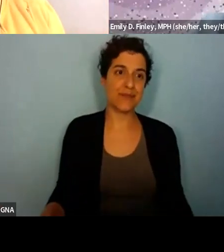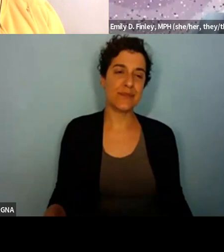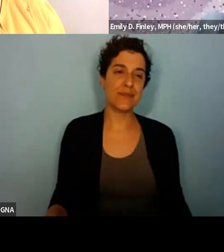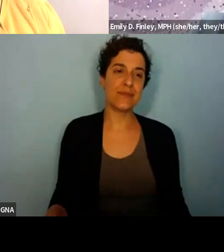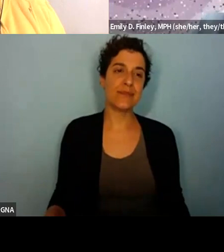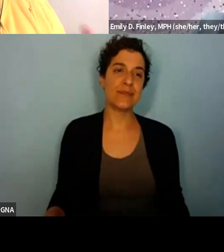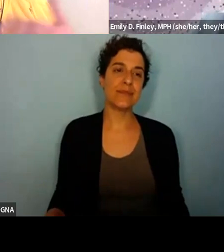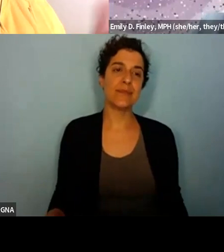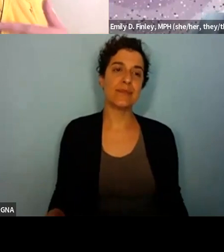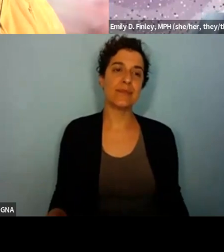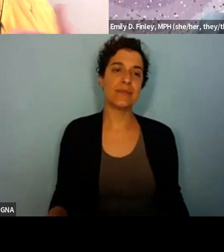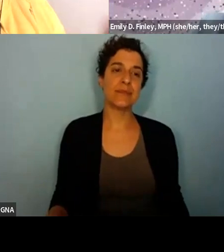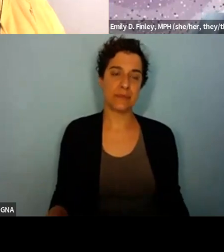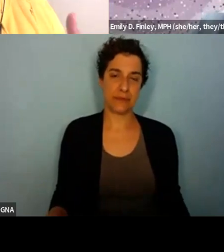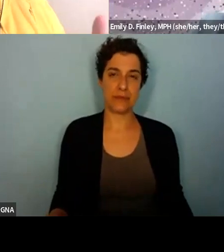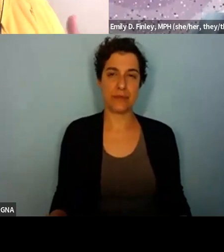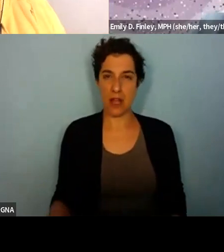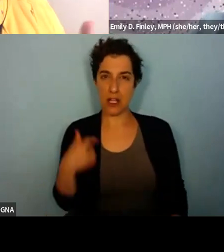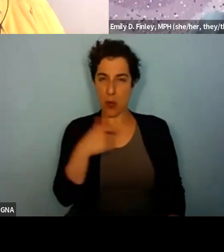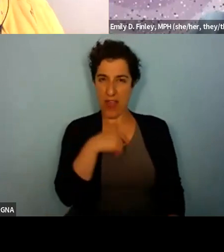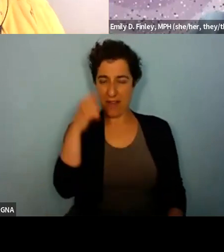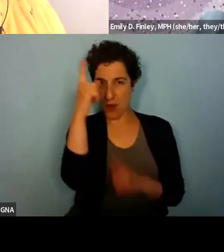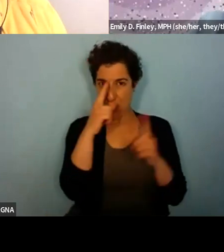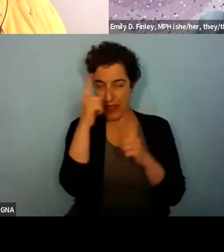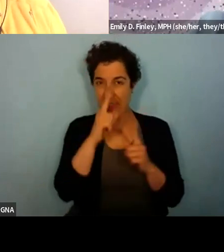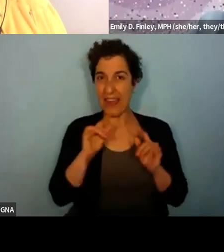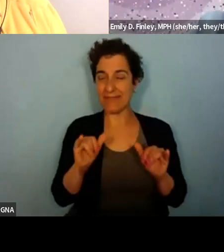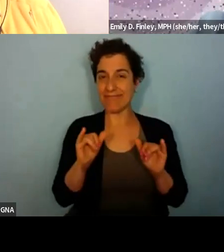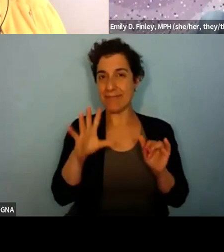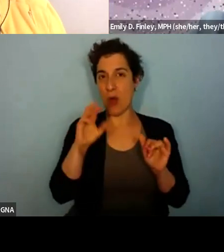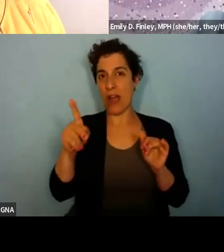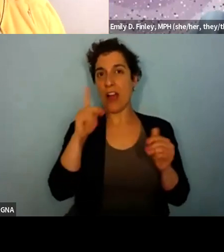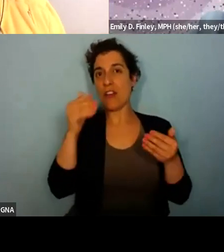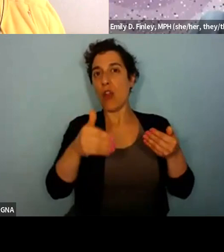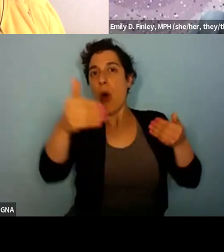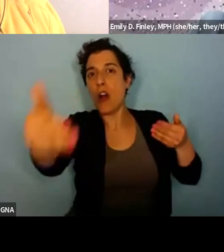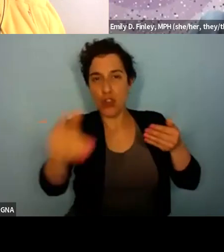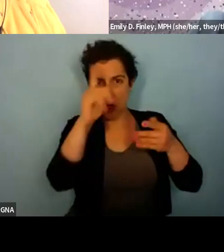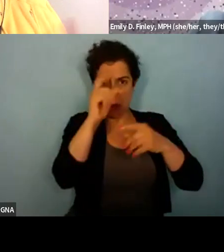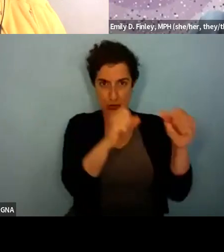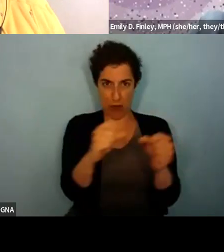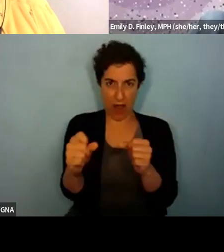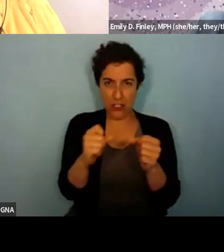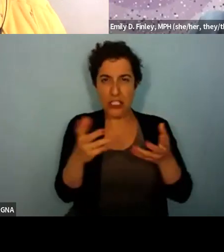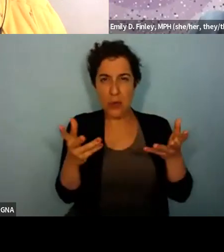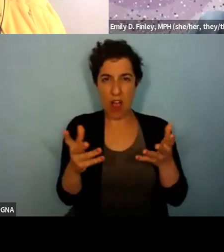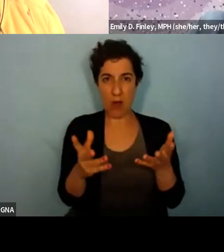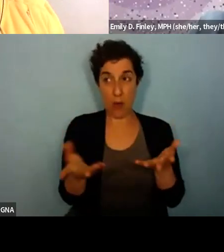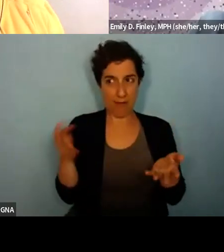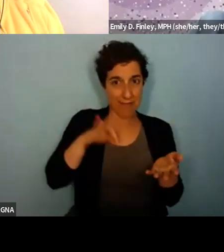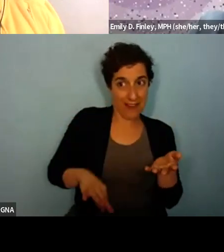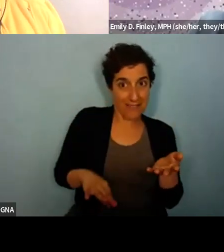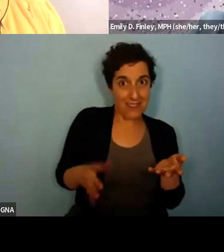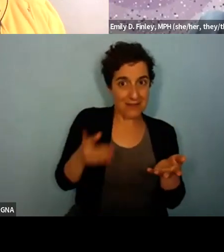And so then we would have to think, okay, what is the long-term strategy for this? What is it? What's in it for us? And